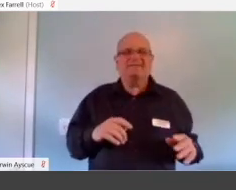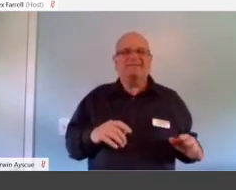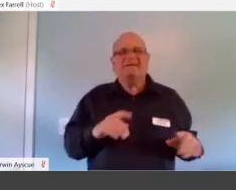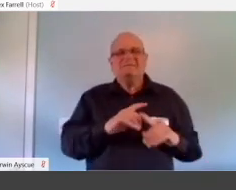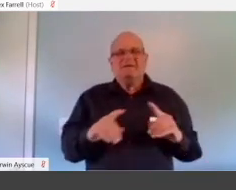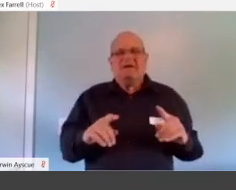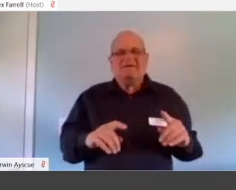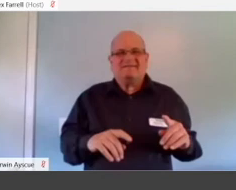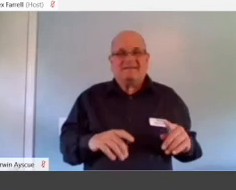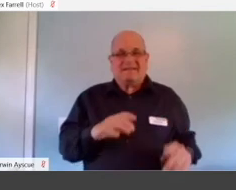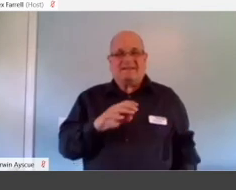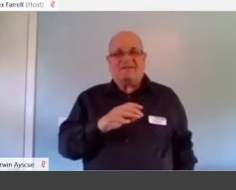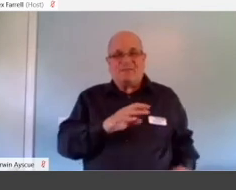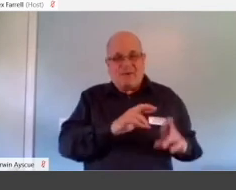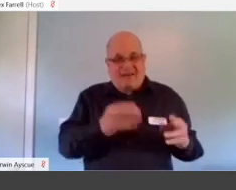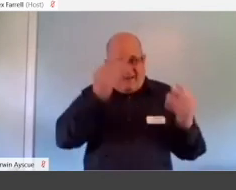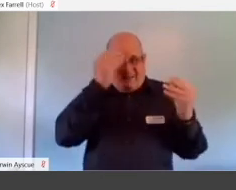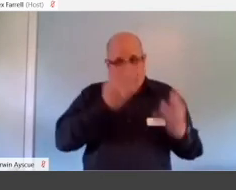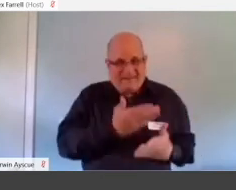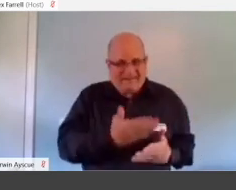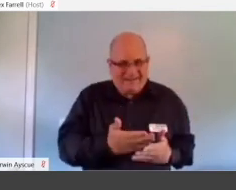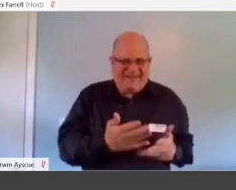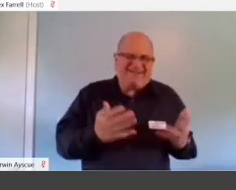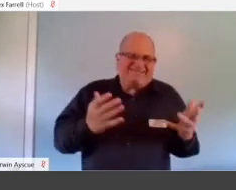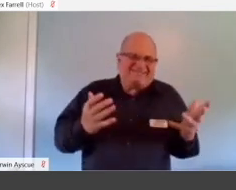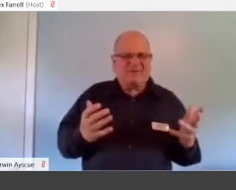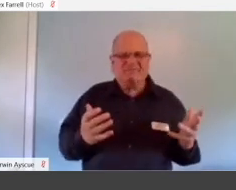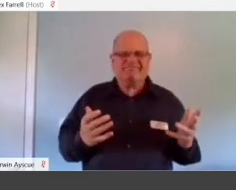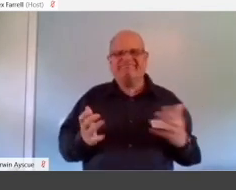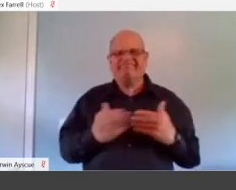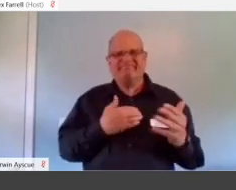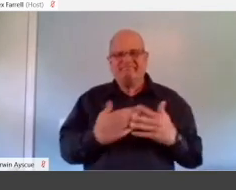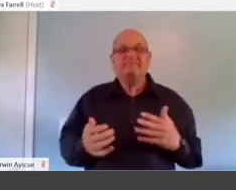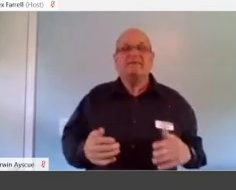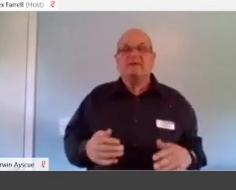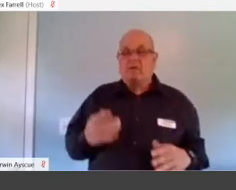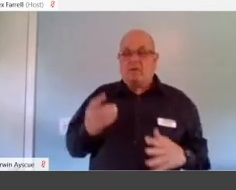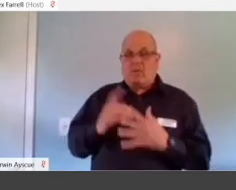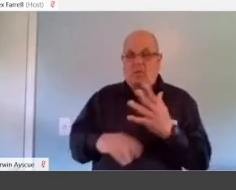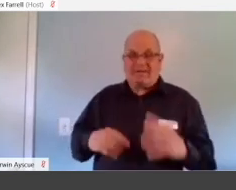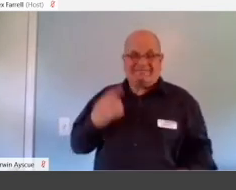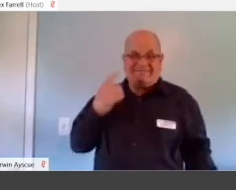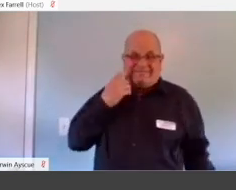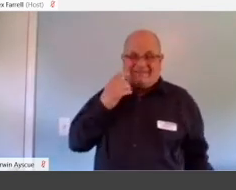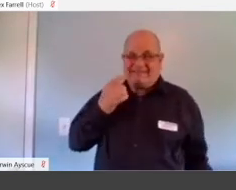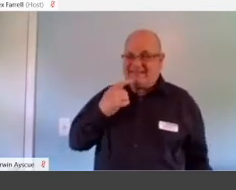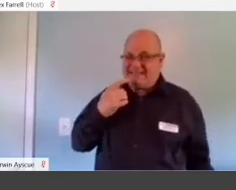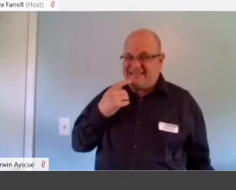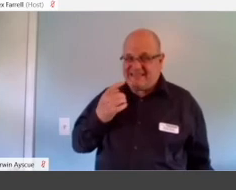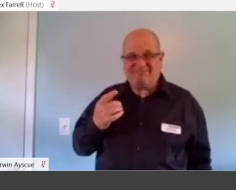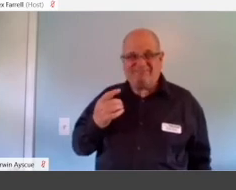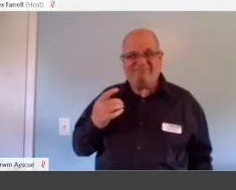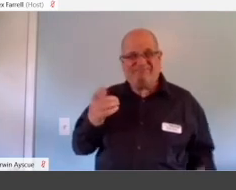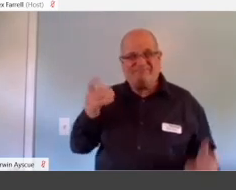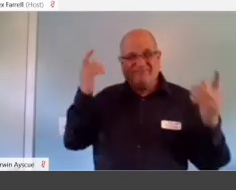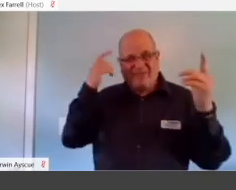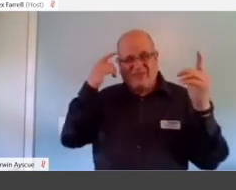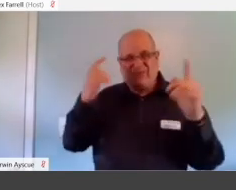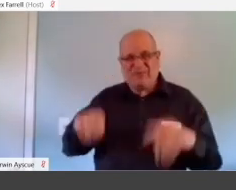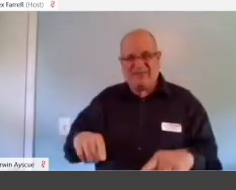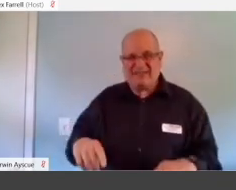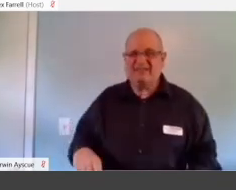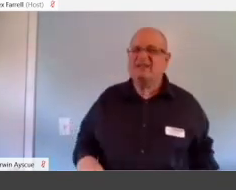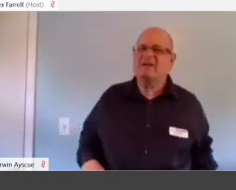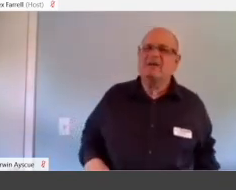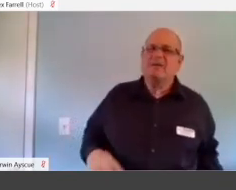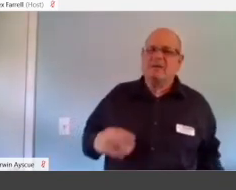edit the video after the fact. But yeah, everything Leslie said, I think one of the things that has been so meaningful